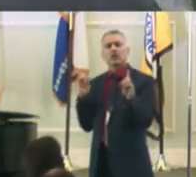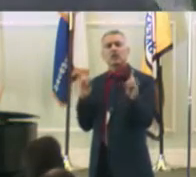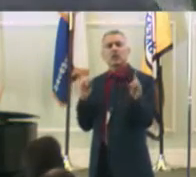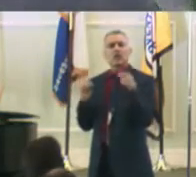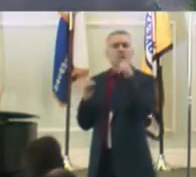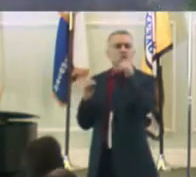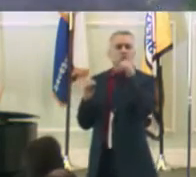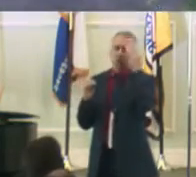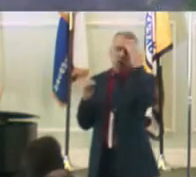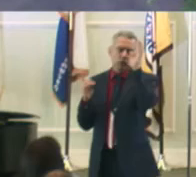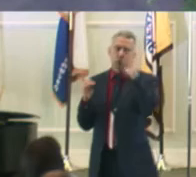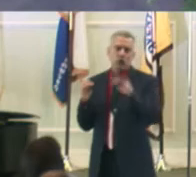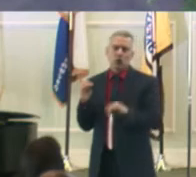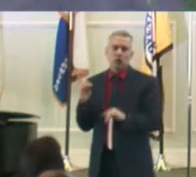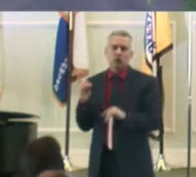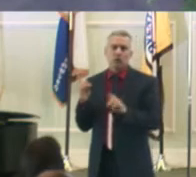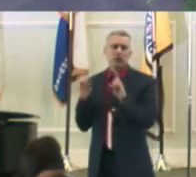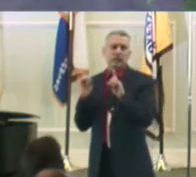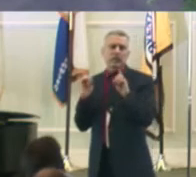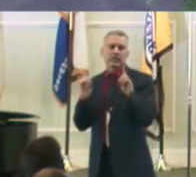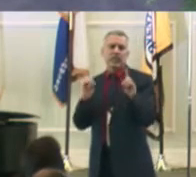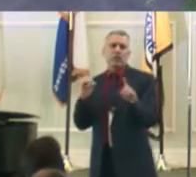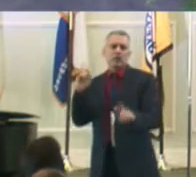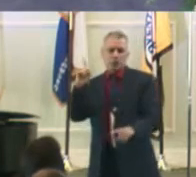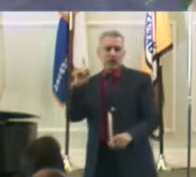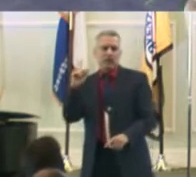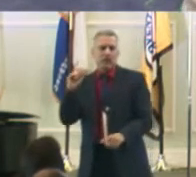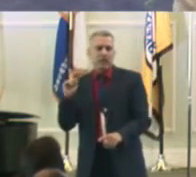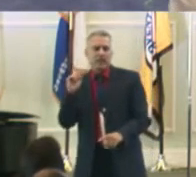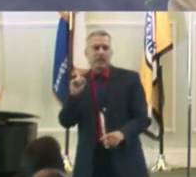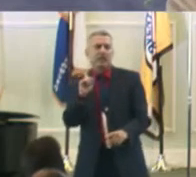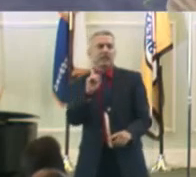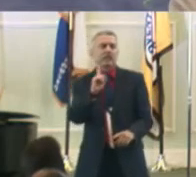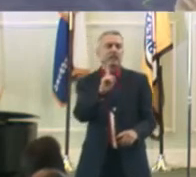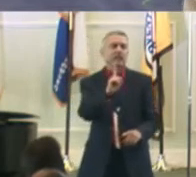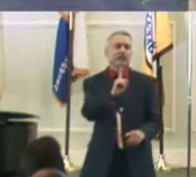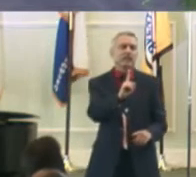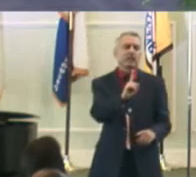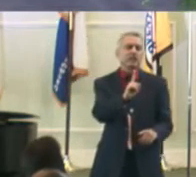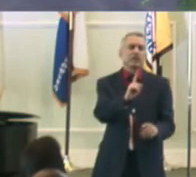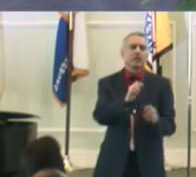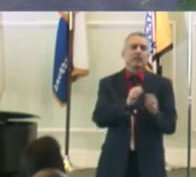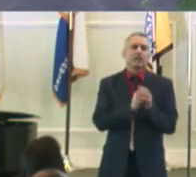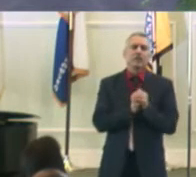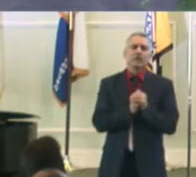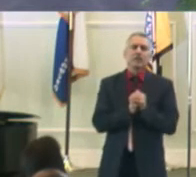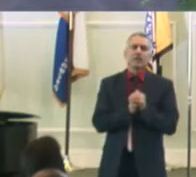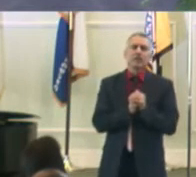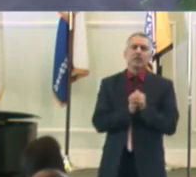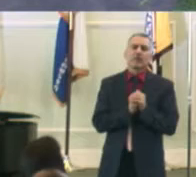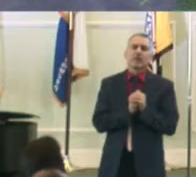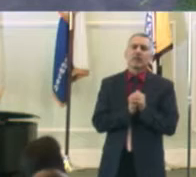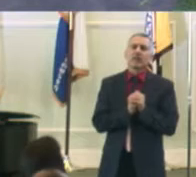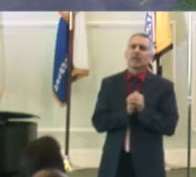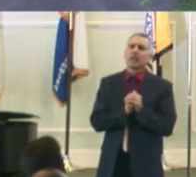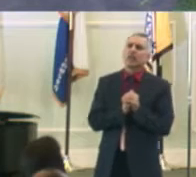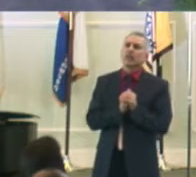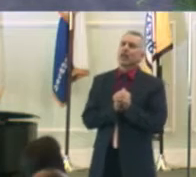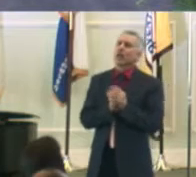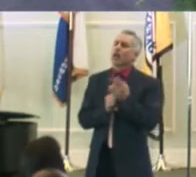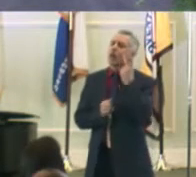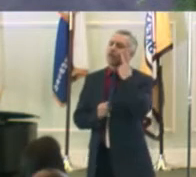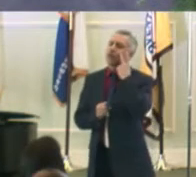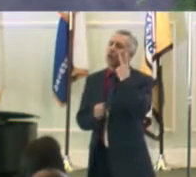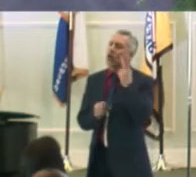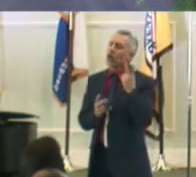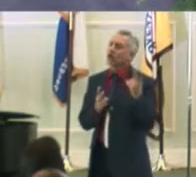was it John? I don't know. The text doesn't say. It's interesting that Luke doesn't give those details. After having observed Jesus' prayer